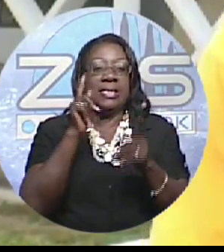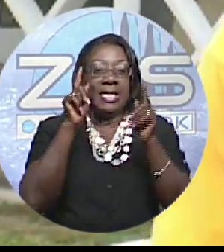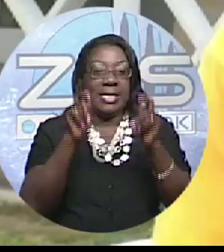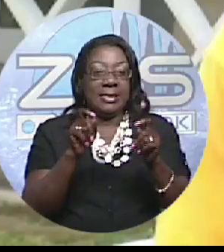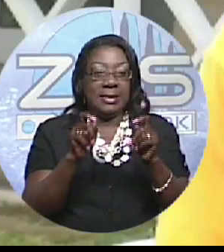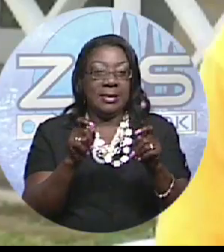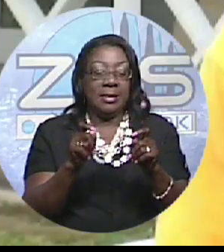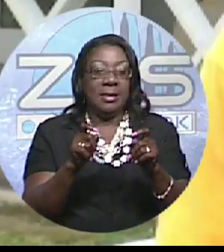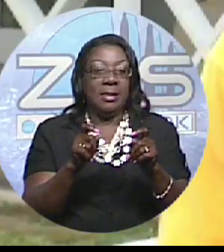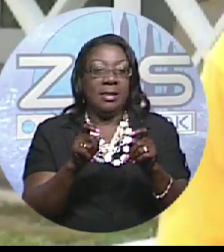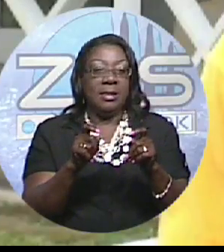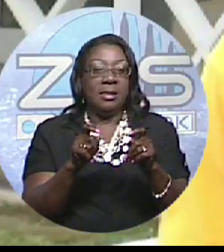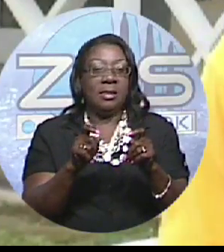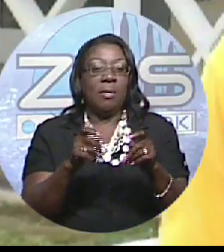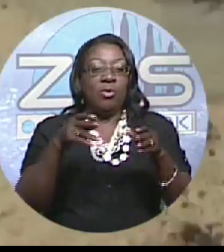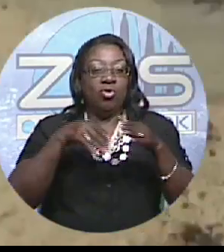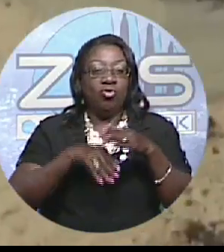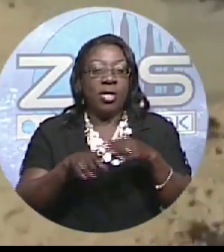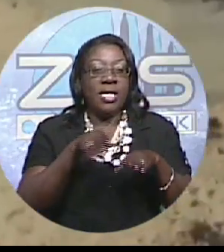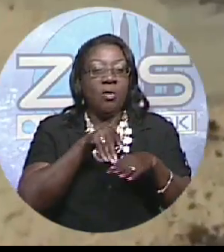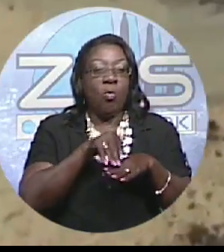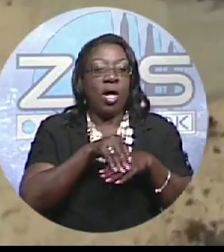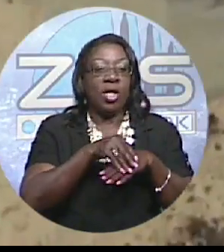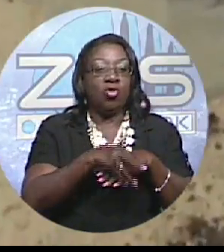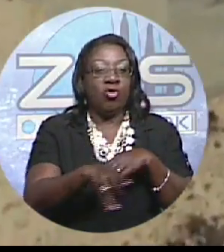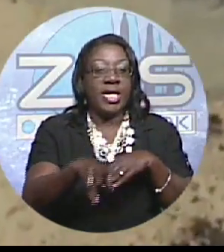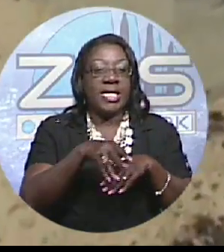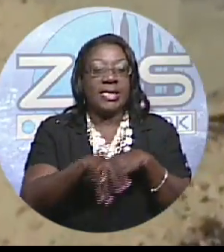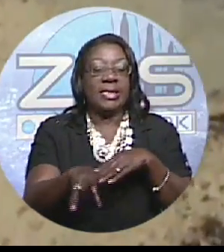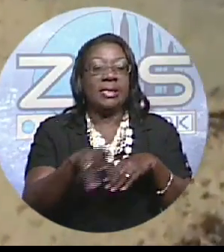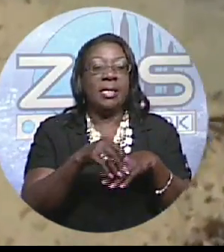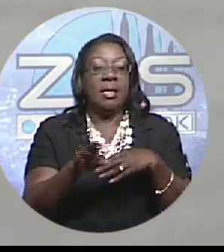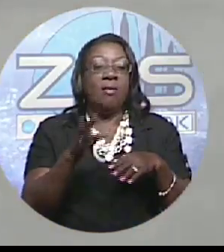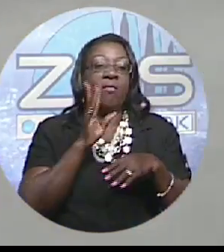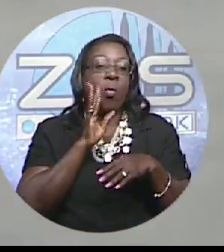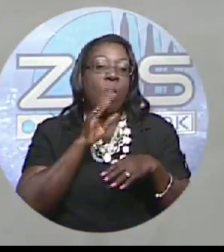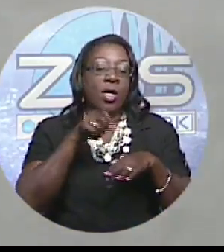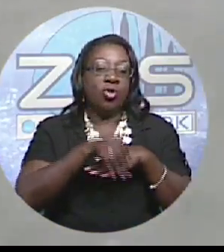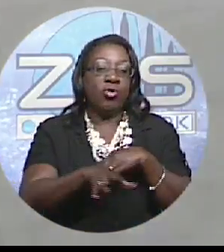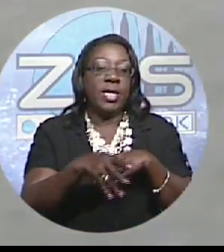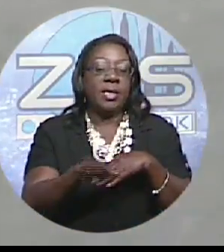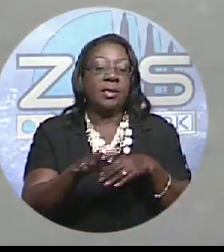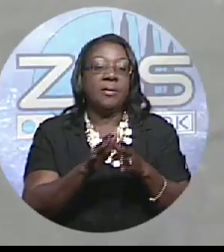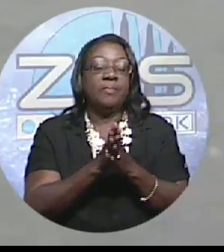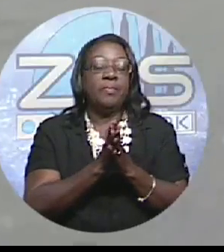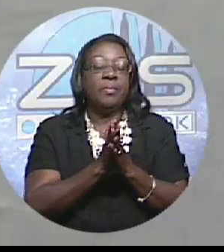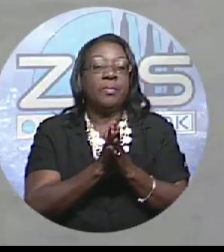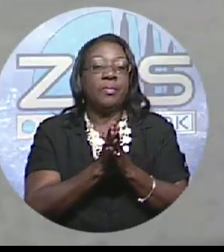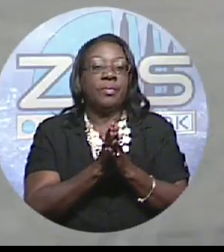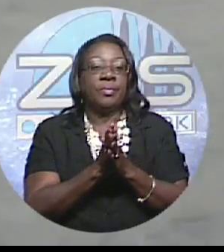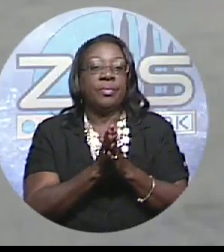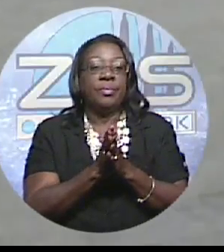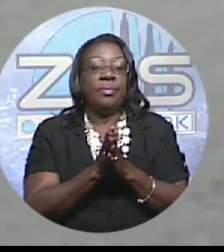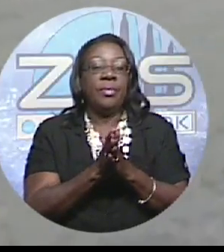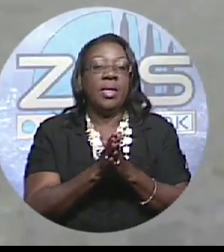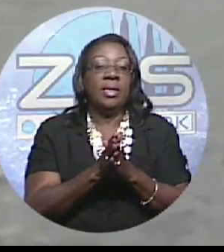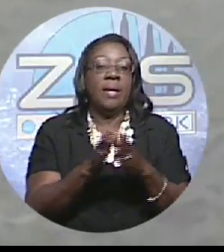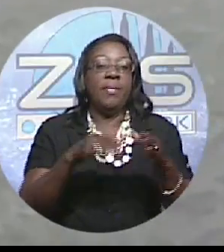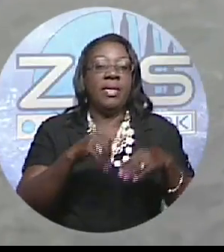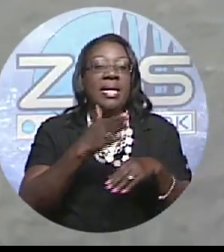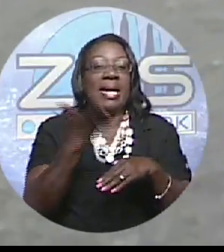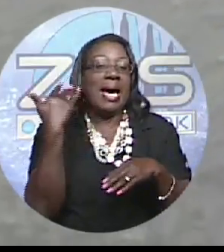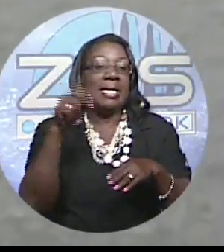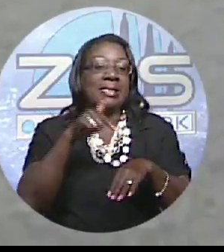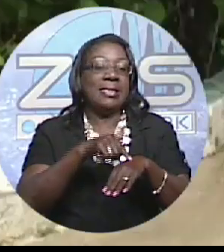some recently installed drainage systems. These drains would have come in handy during the last storm to rock the island. That was Hurricane Francis